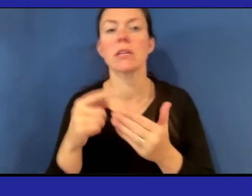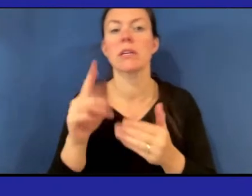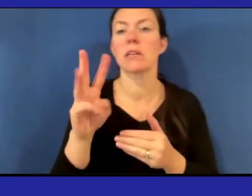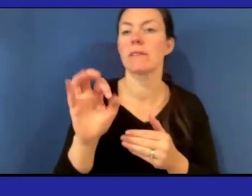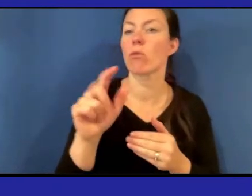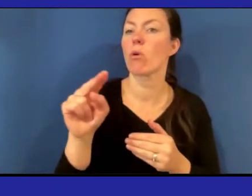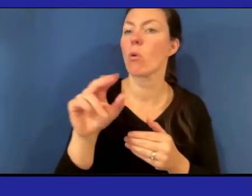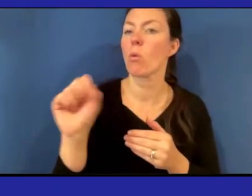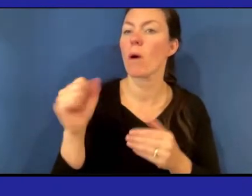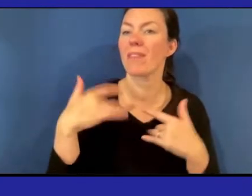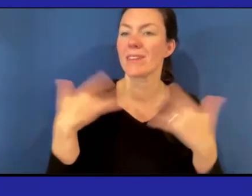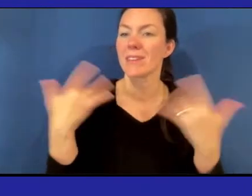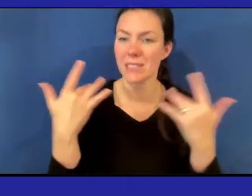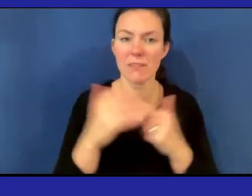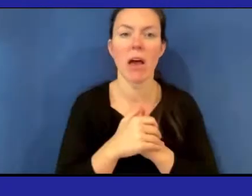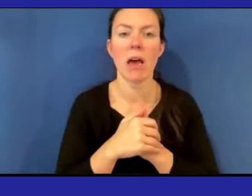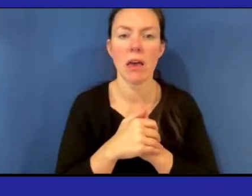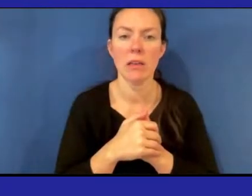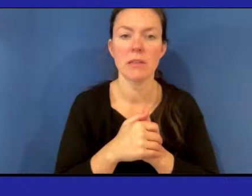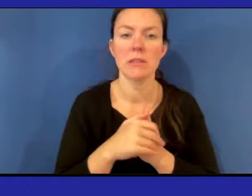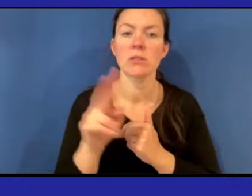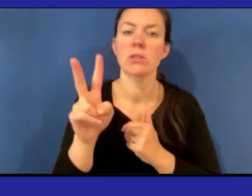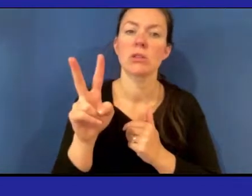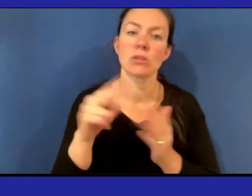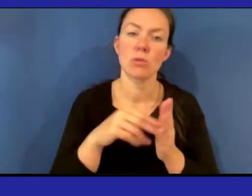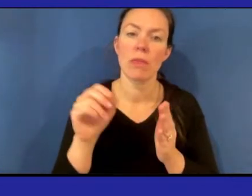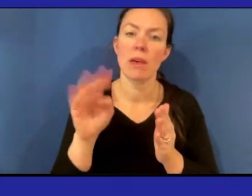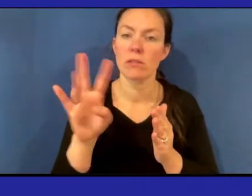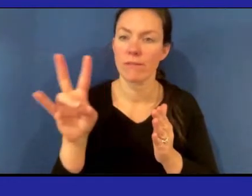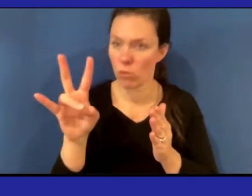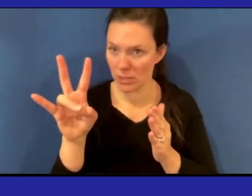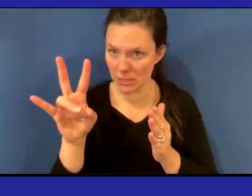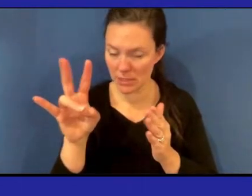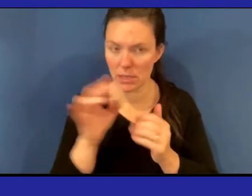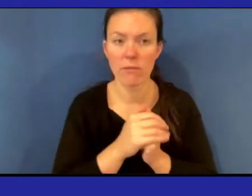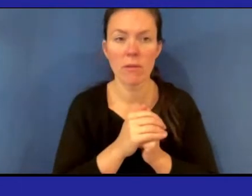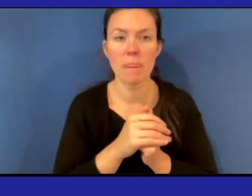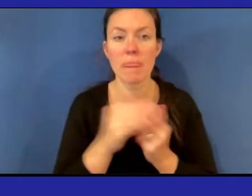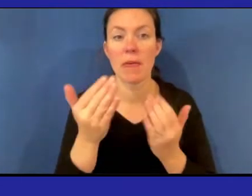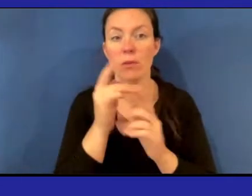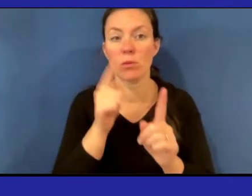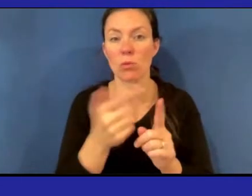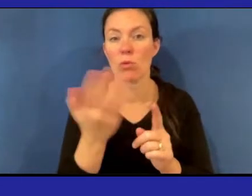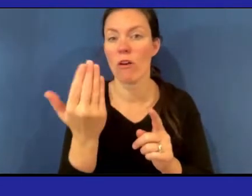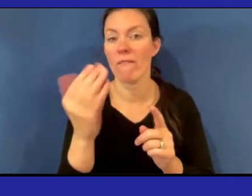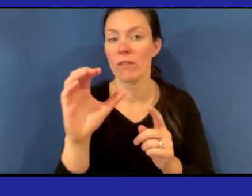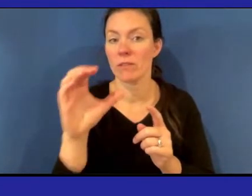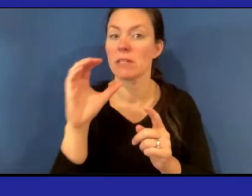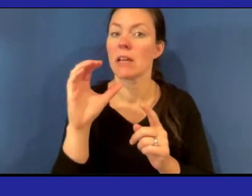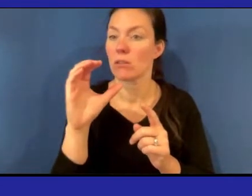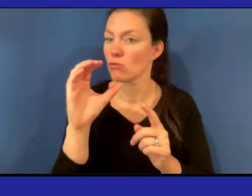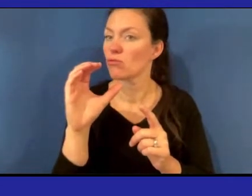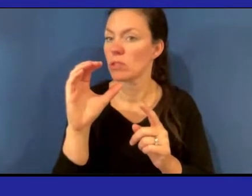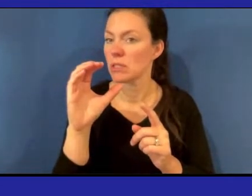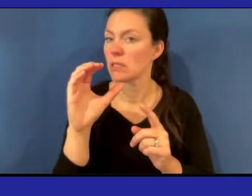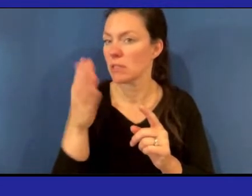2,047, down slightly from 2,070. The revised target is 1,500